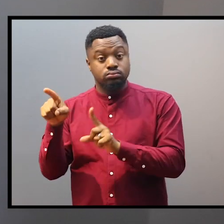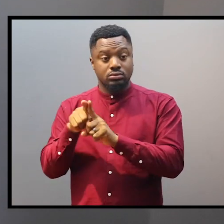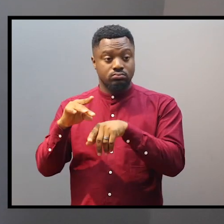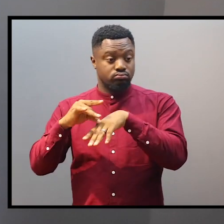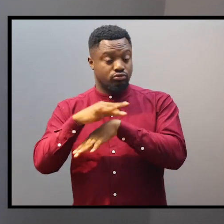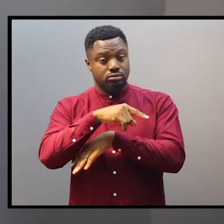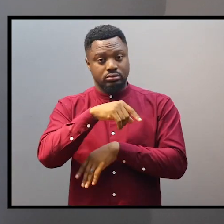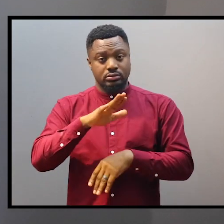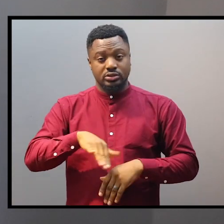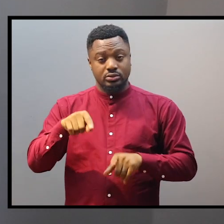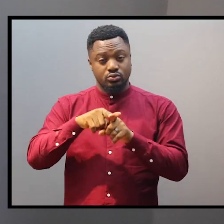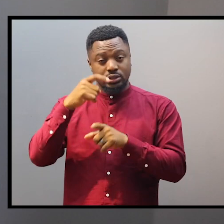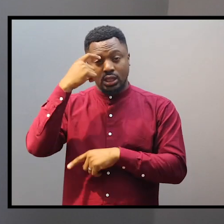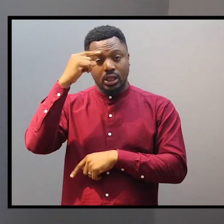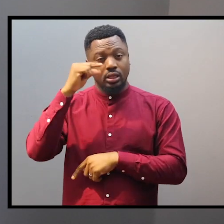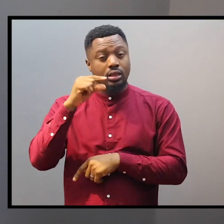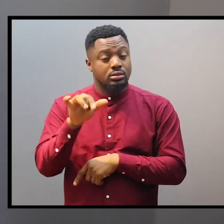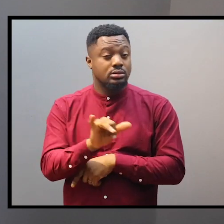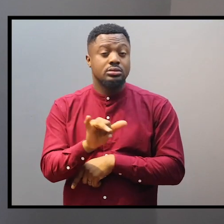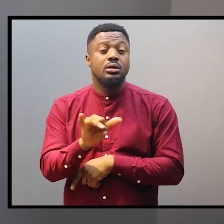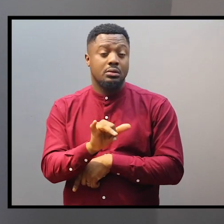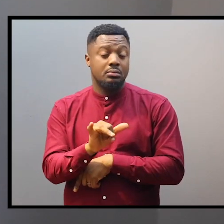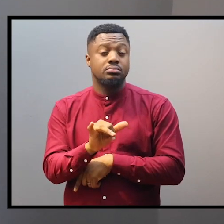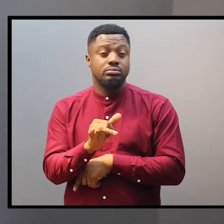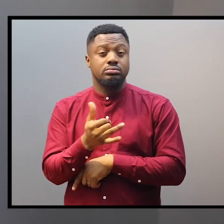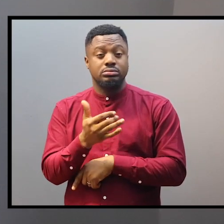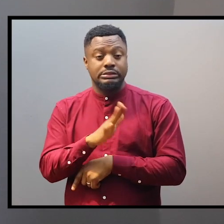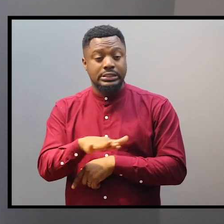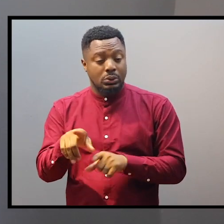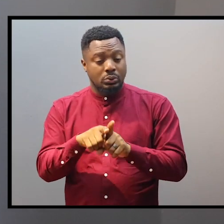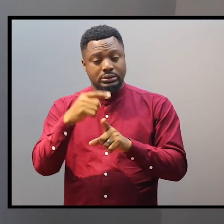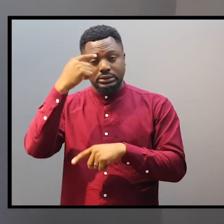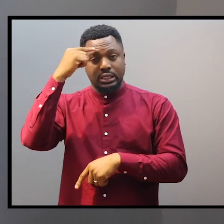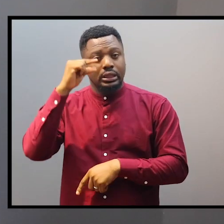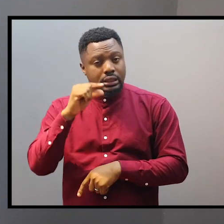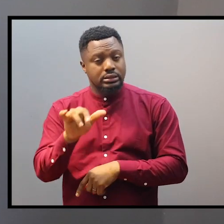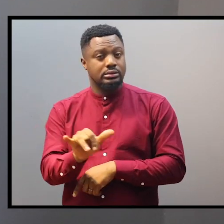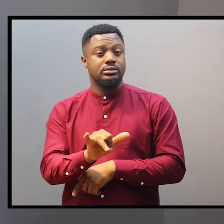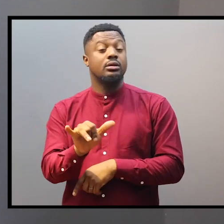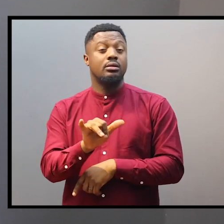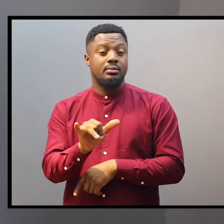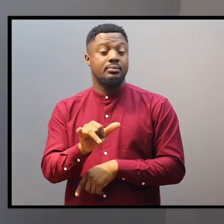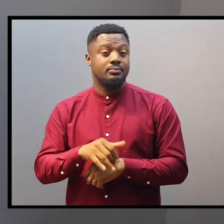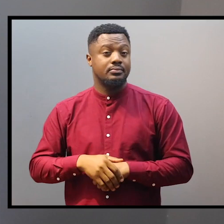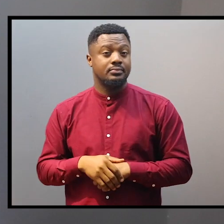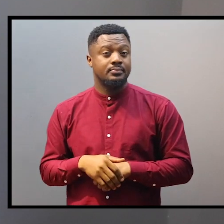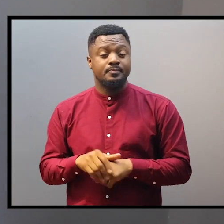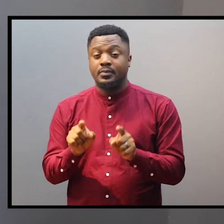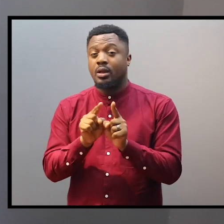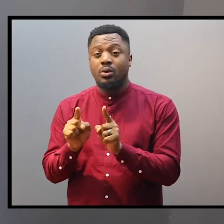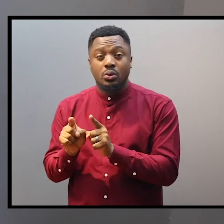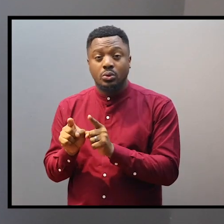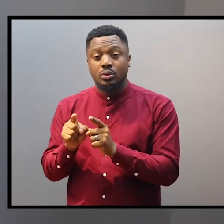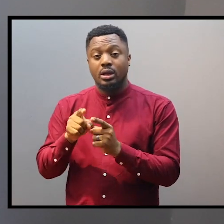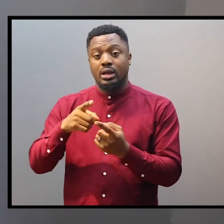it's likely that the child or a parent was not very good academically, the child may also have the same issues.